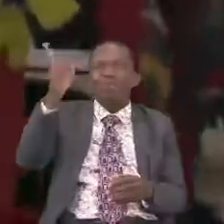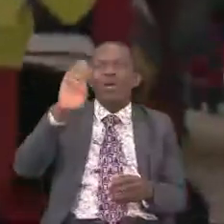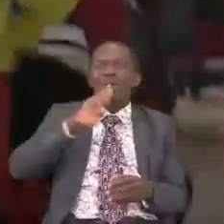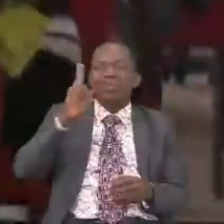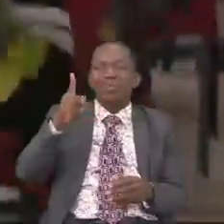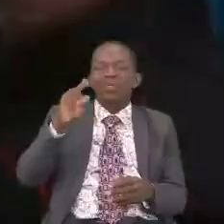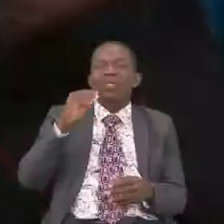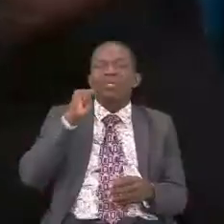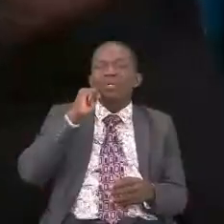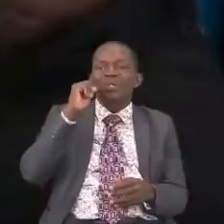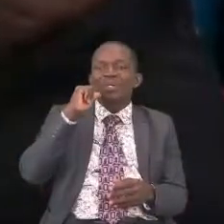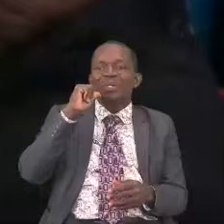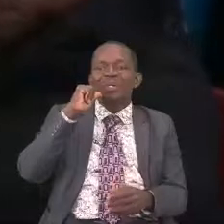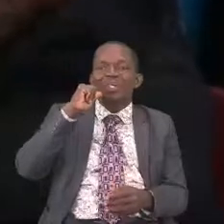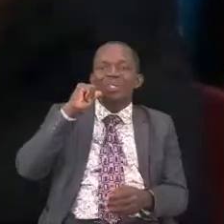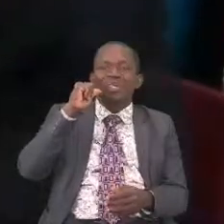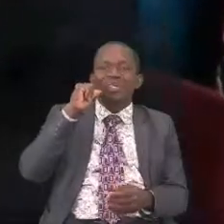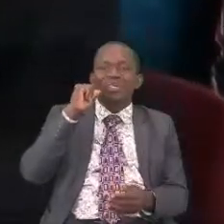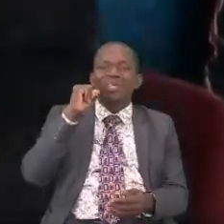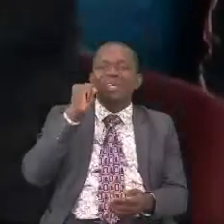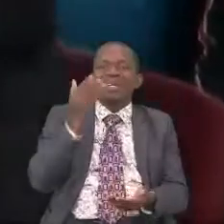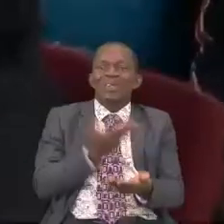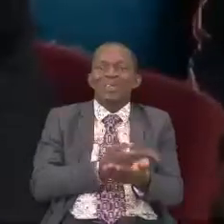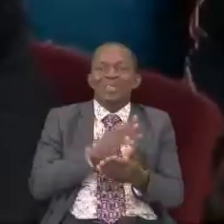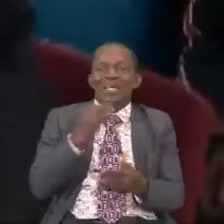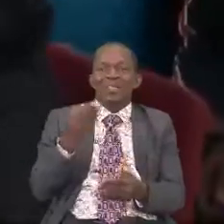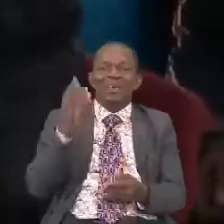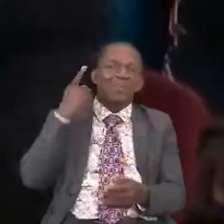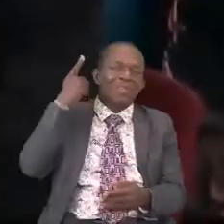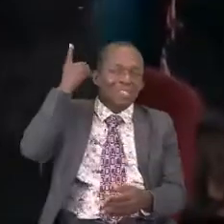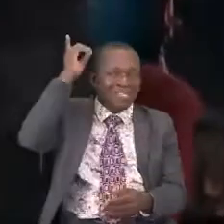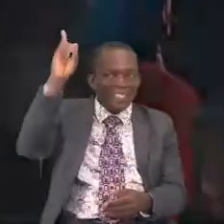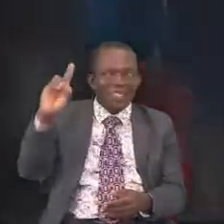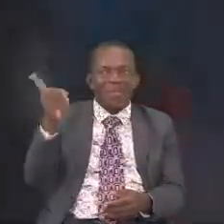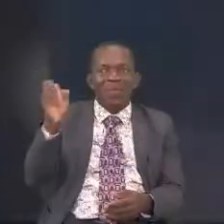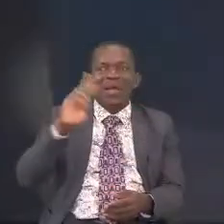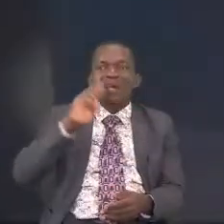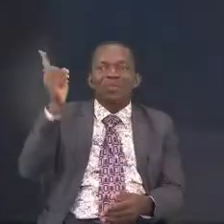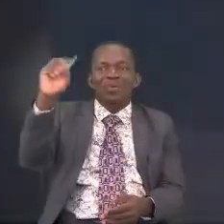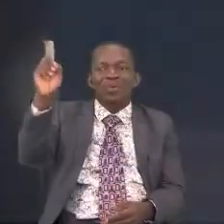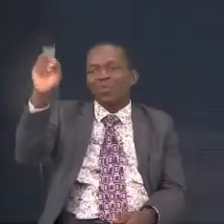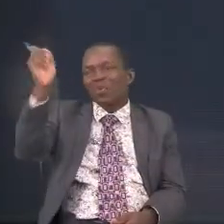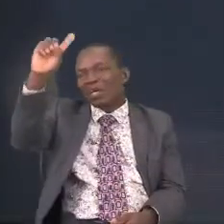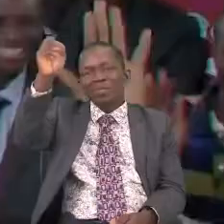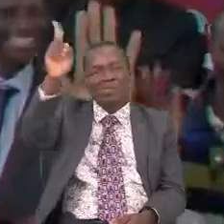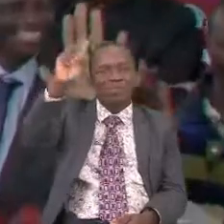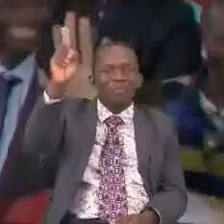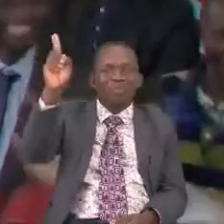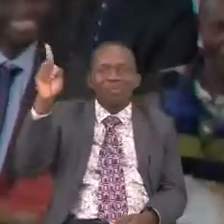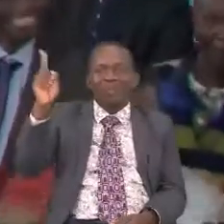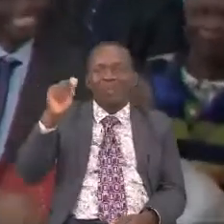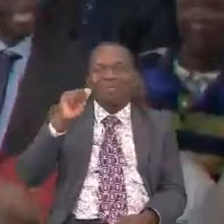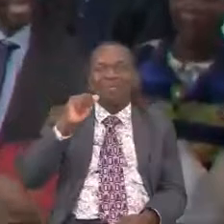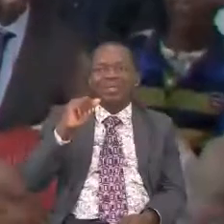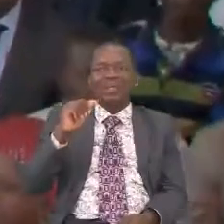"Daughters only, not men, don't dress. Only daughters. Daughters of destiny, where are you?" She was